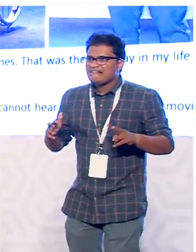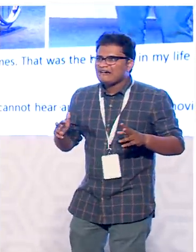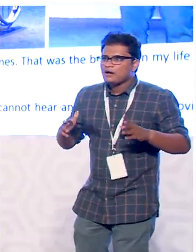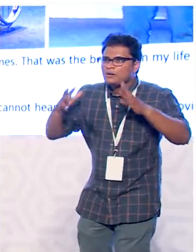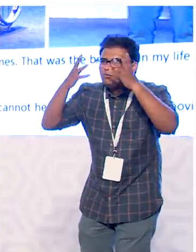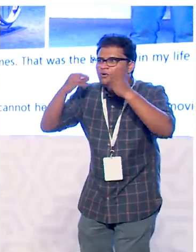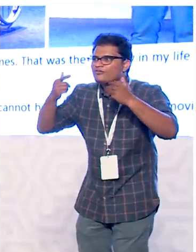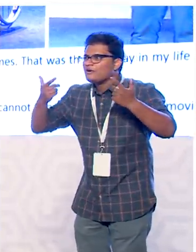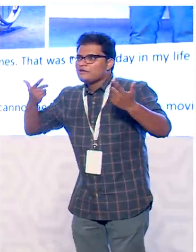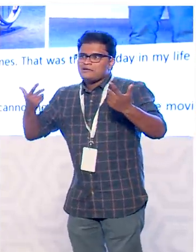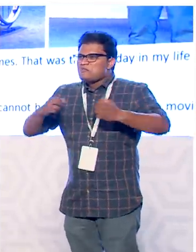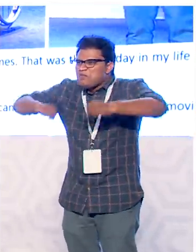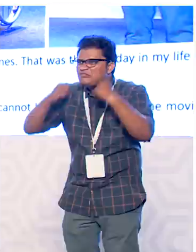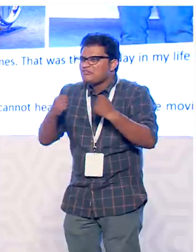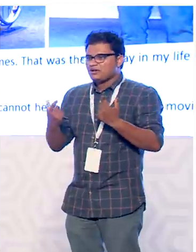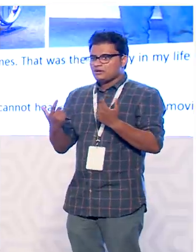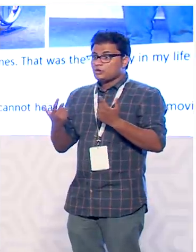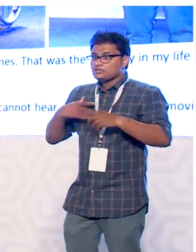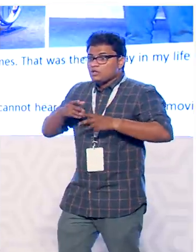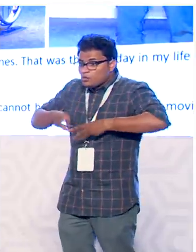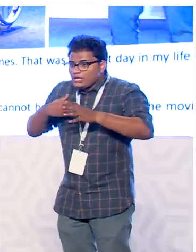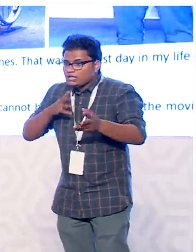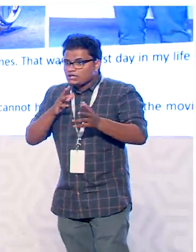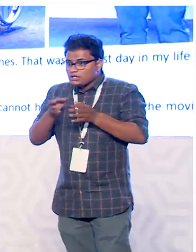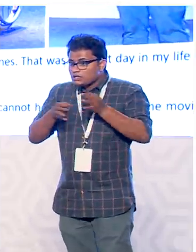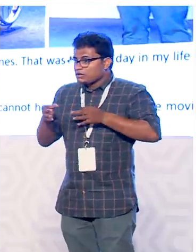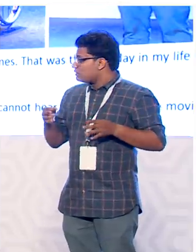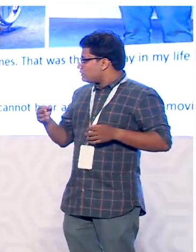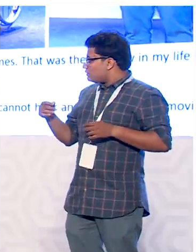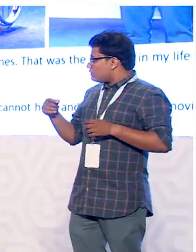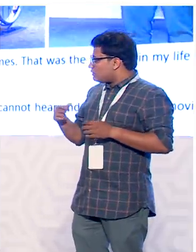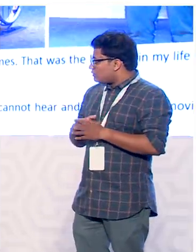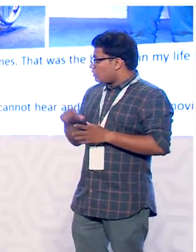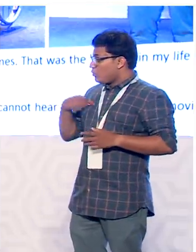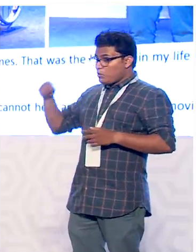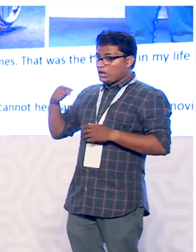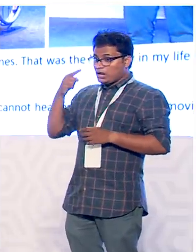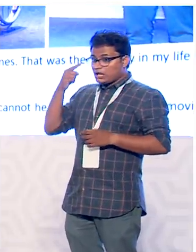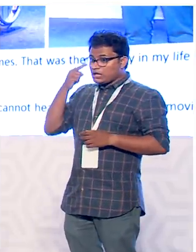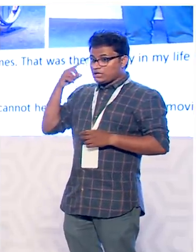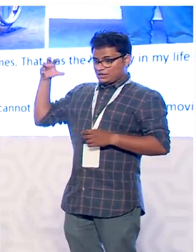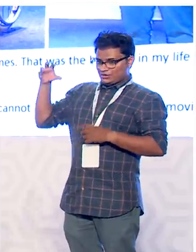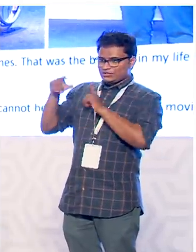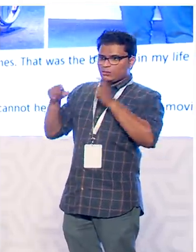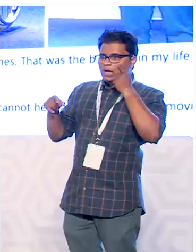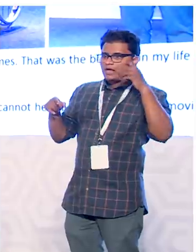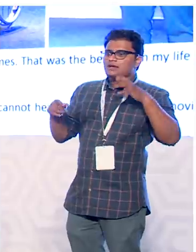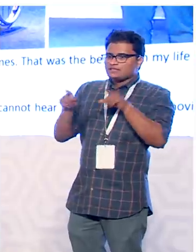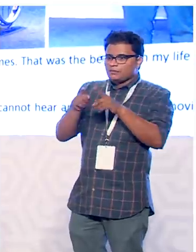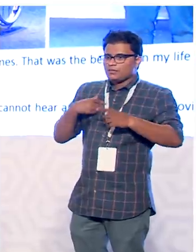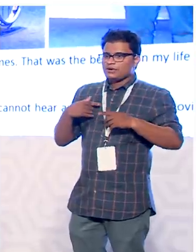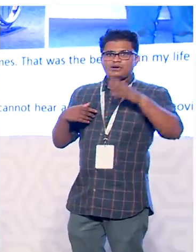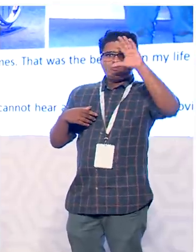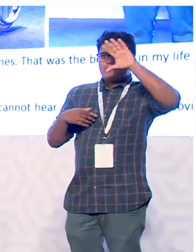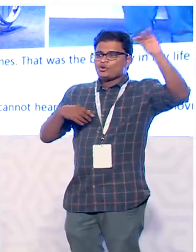and something so powerful. Because the way she explains, she says, his one eye is the sun, the other eye is the moon. His